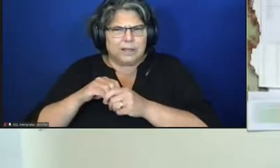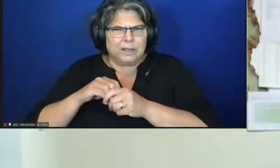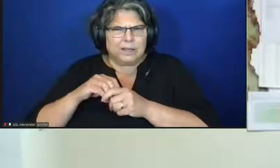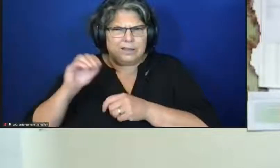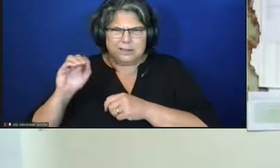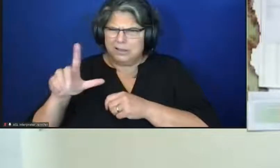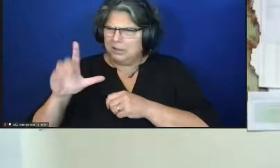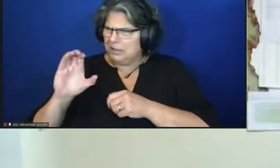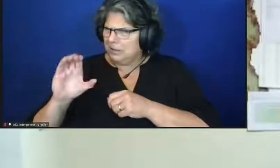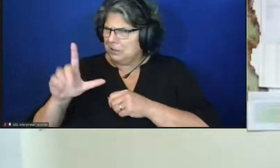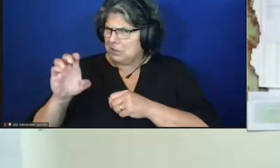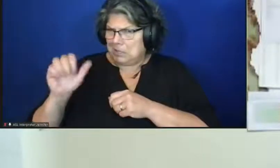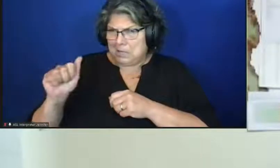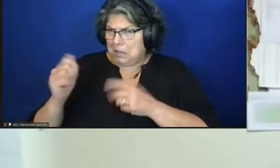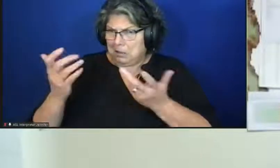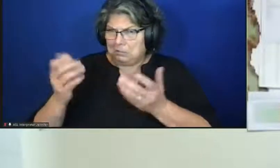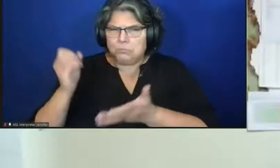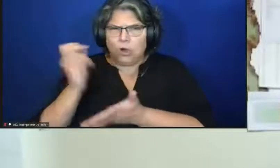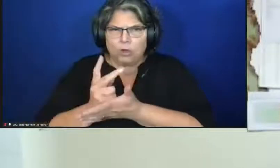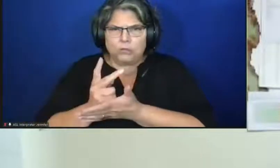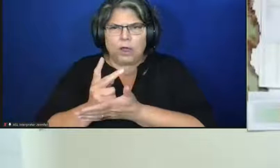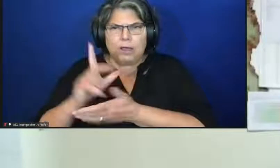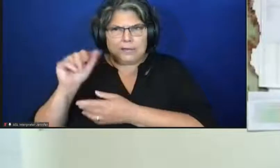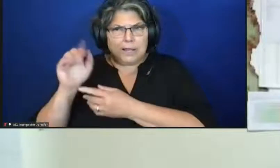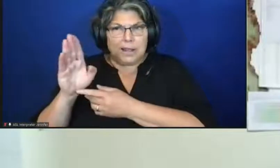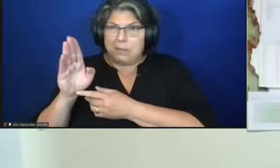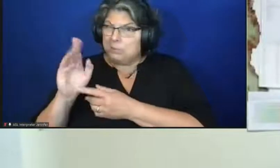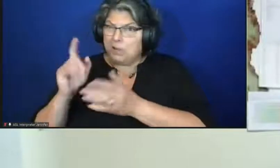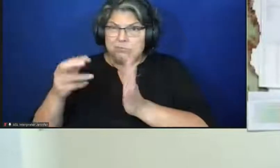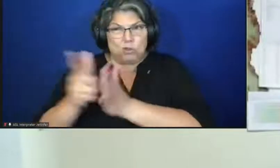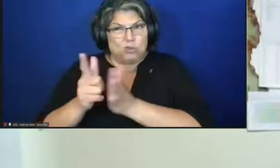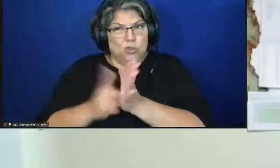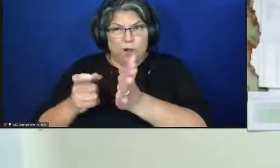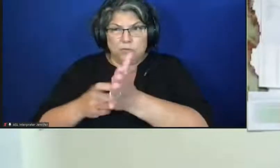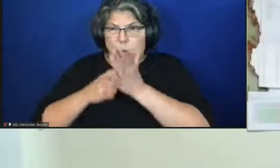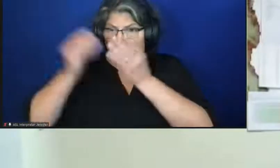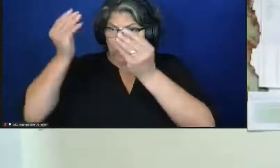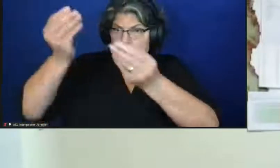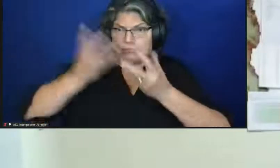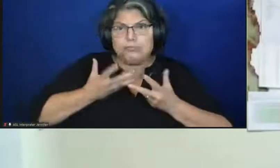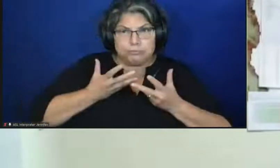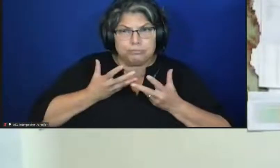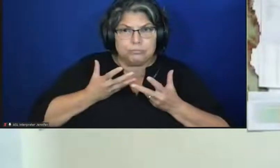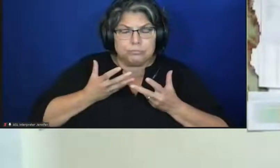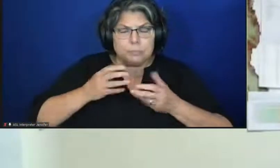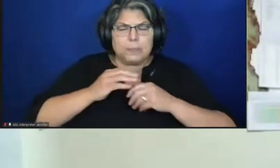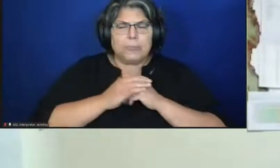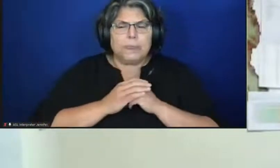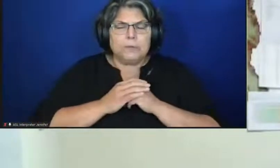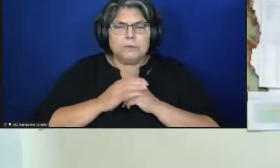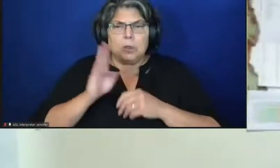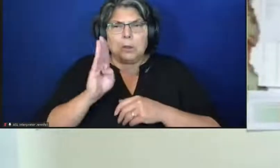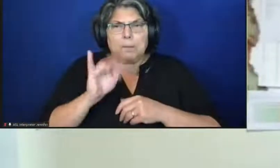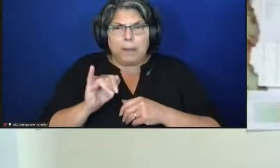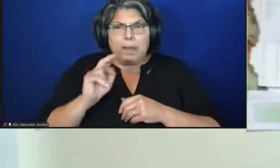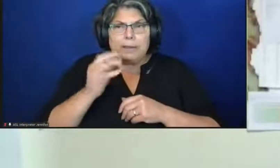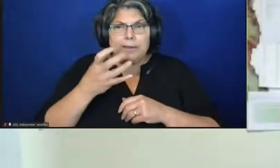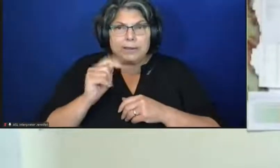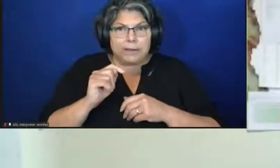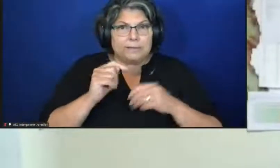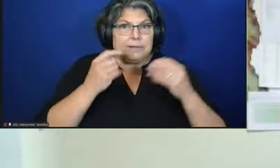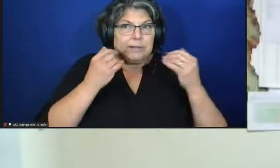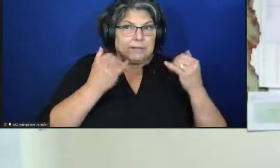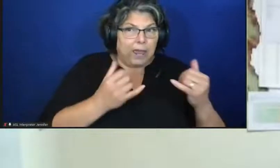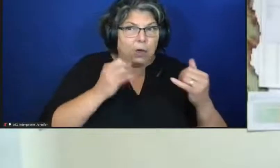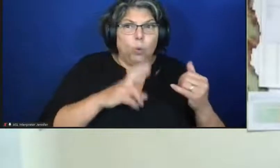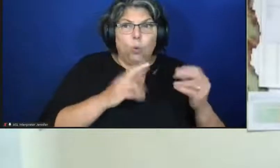authorized laboratory, and they must by law report the PCR tests. So the Binax Now or the rapid tests are supposed